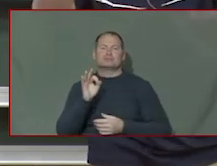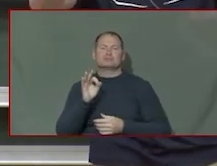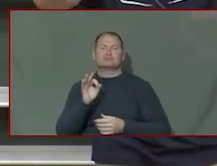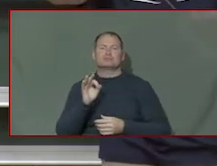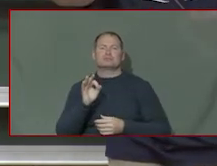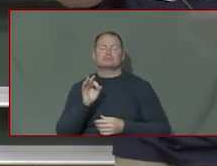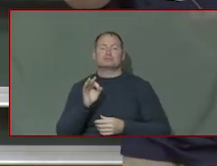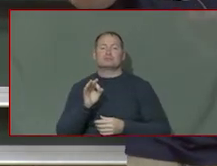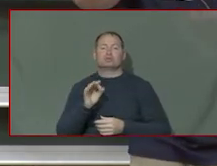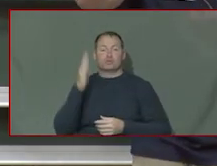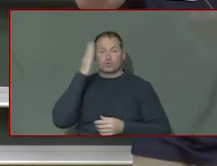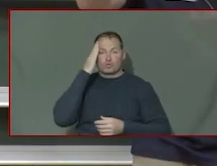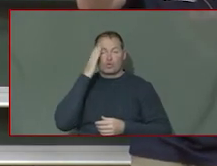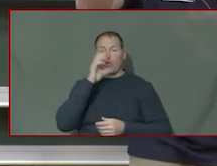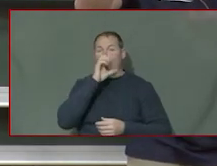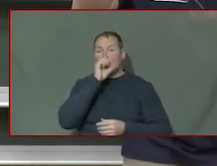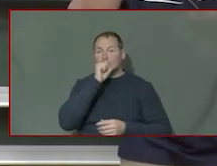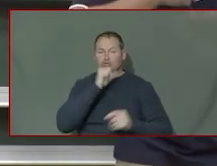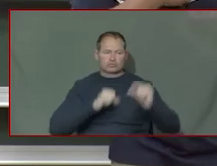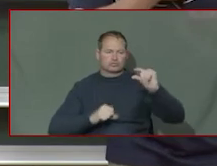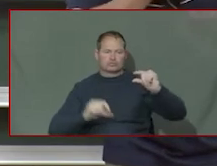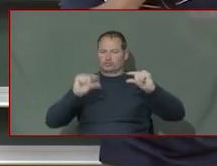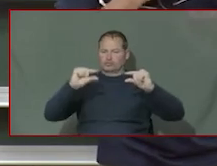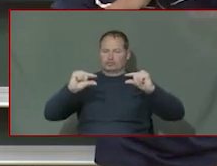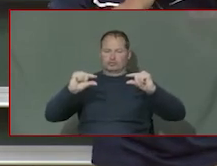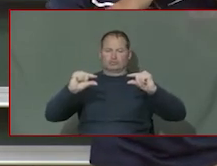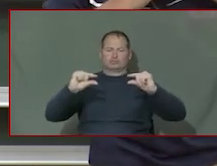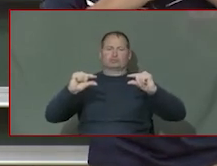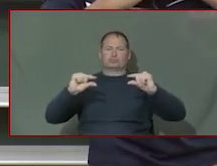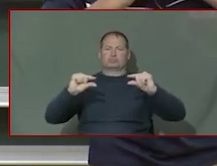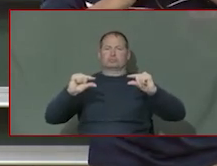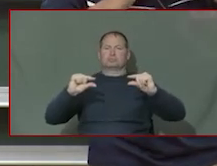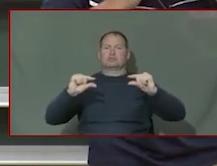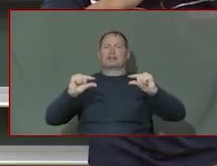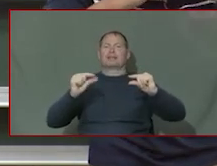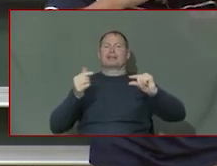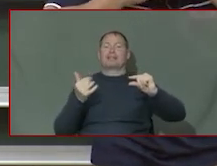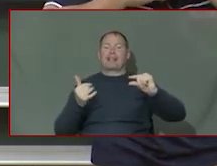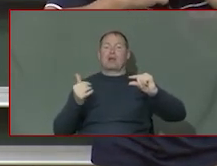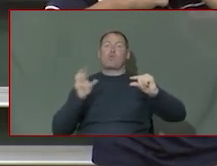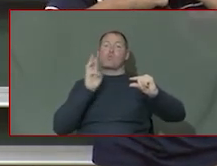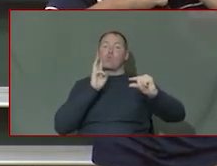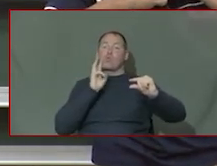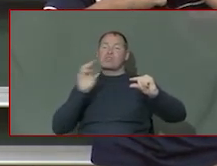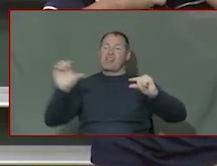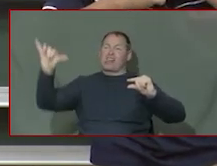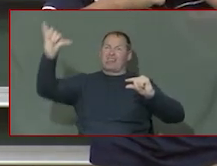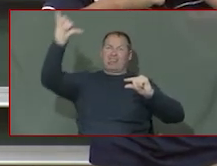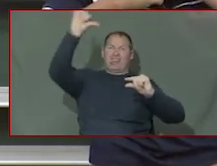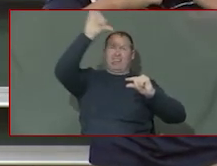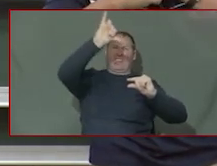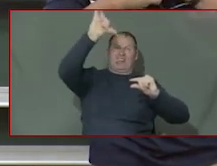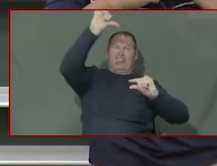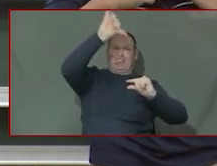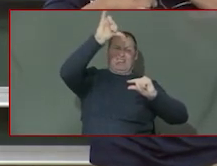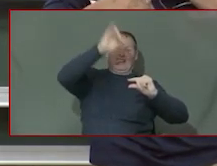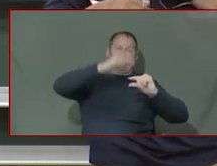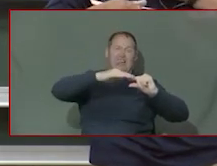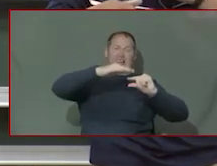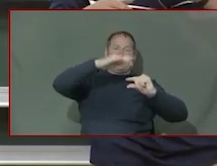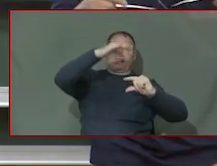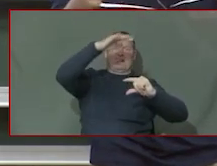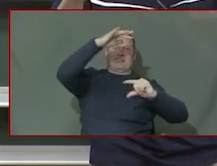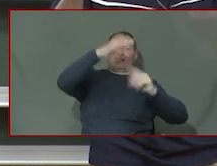Oros in 2 glasses, in the one glass you add a lot of water. So we say now the cool